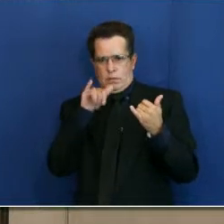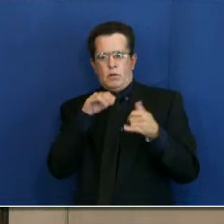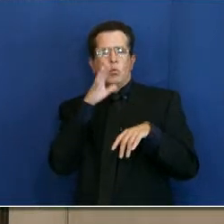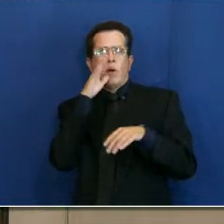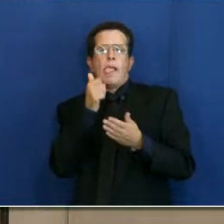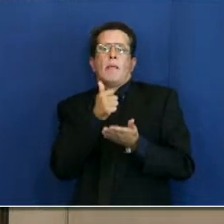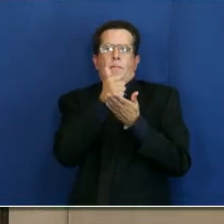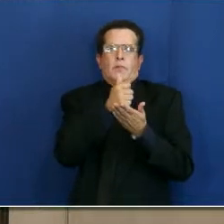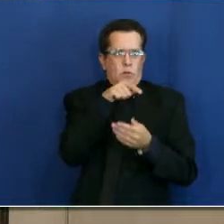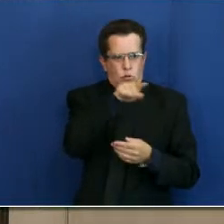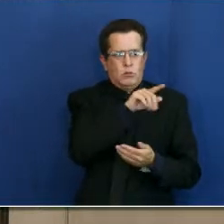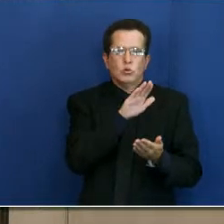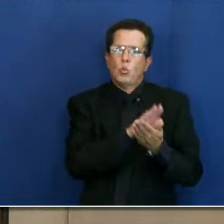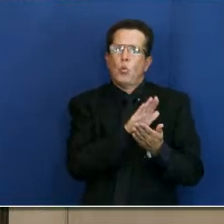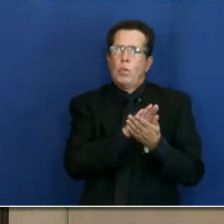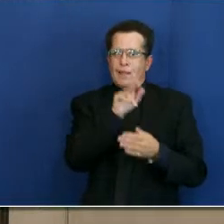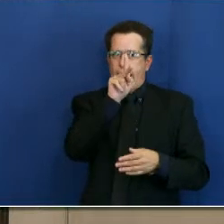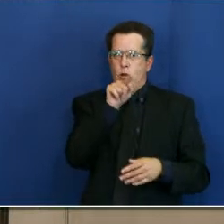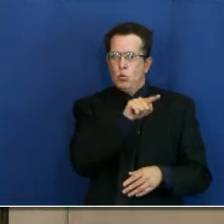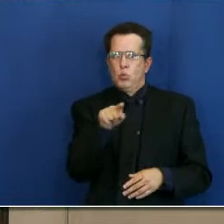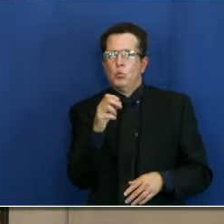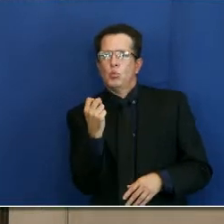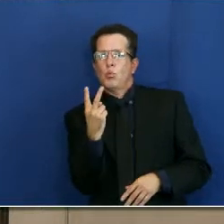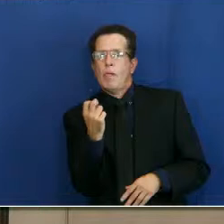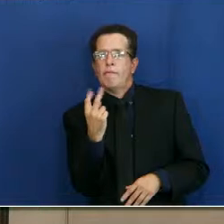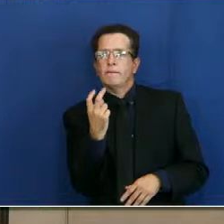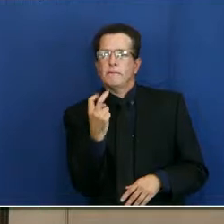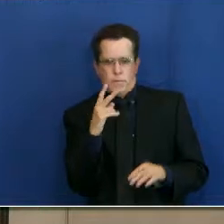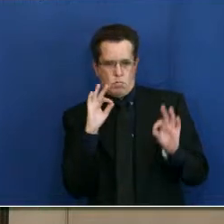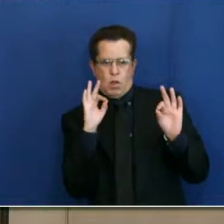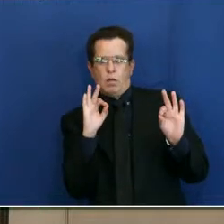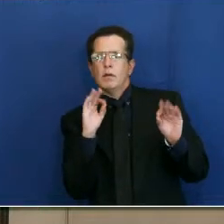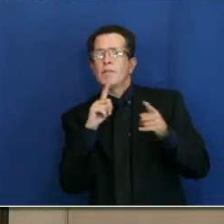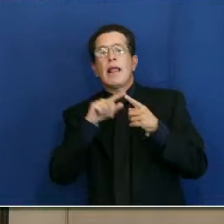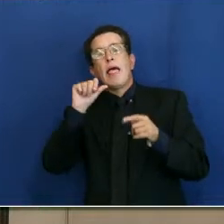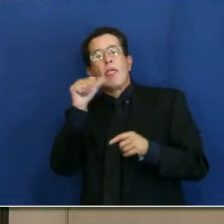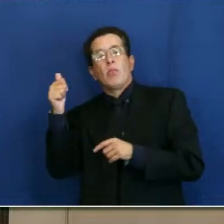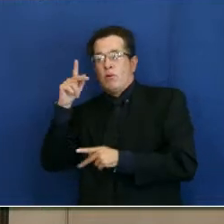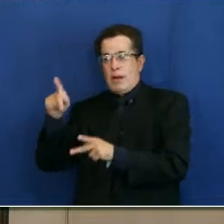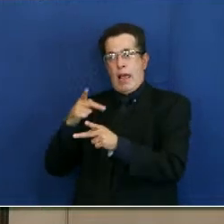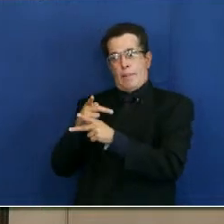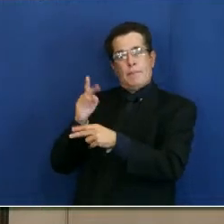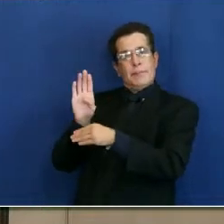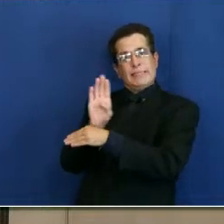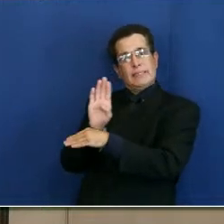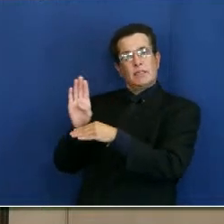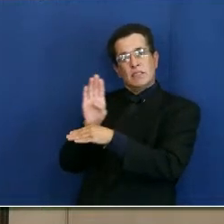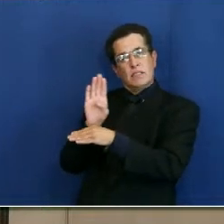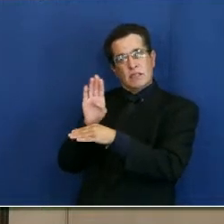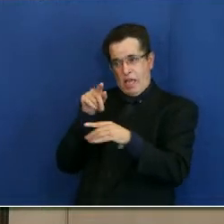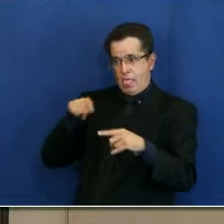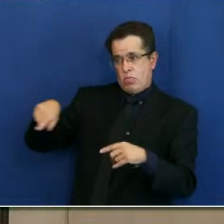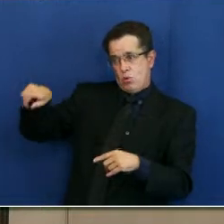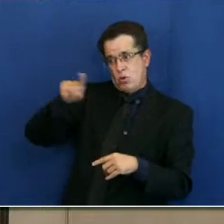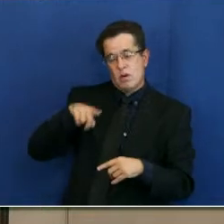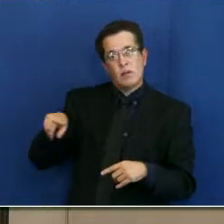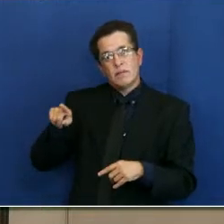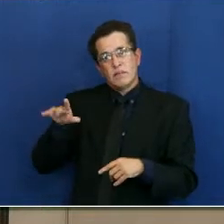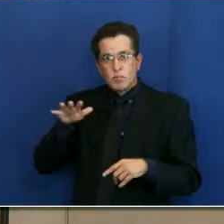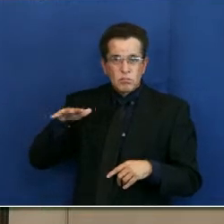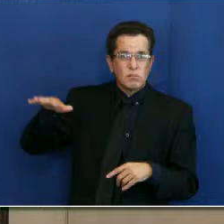K through 12. In terms of opening up of other businesses, as Supervisor Fletcher and others have